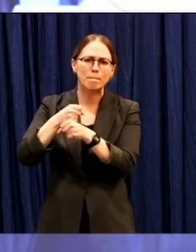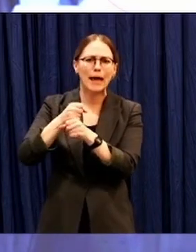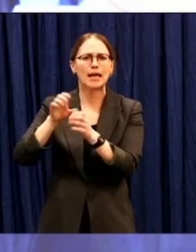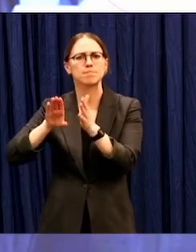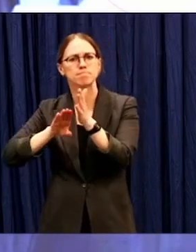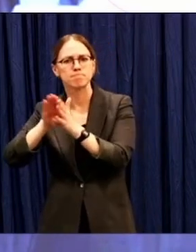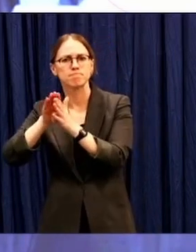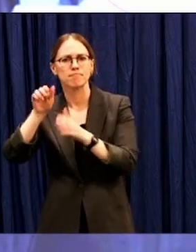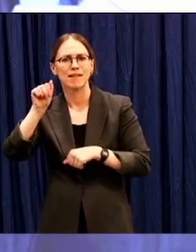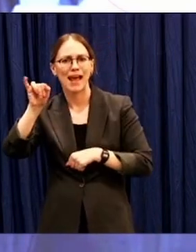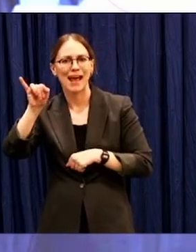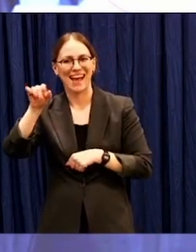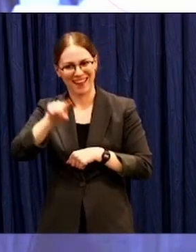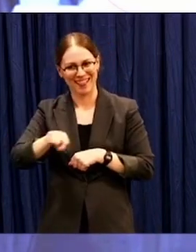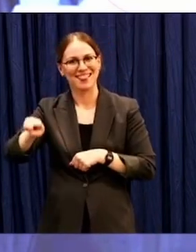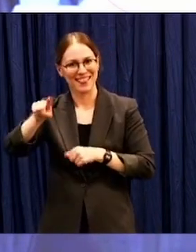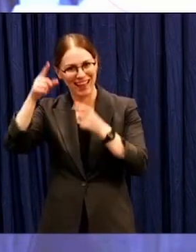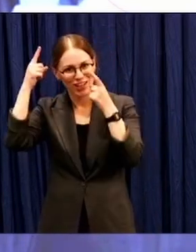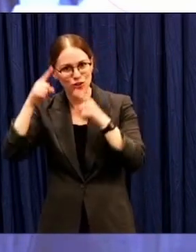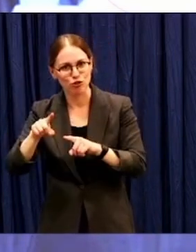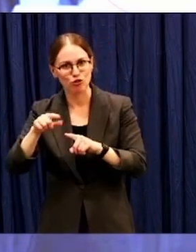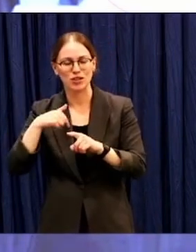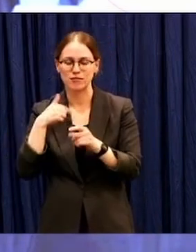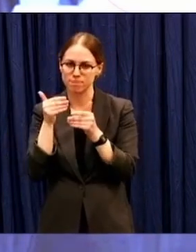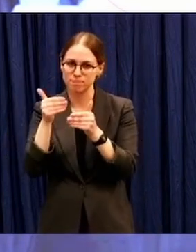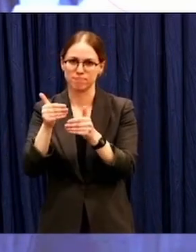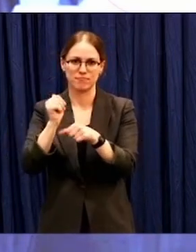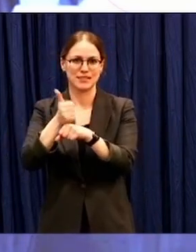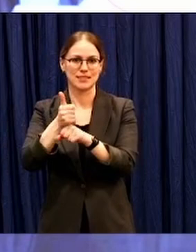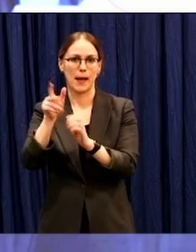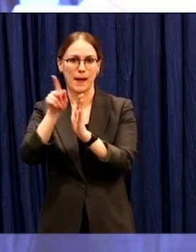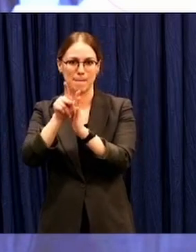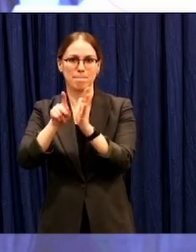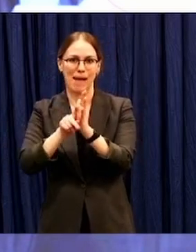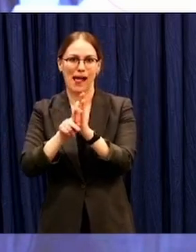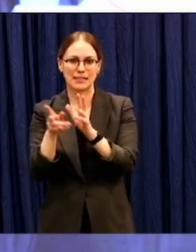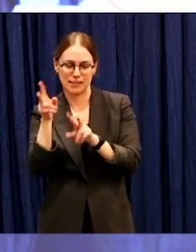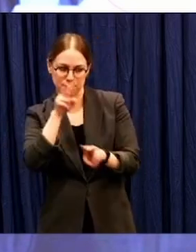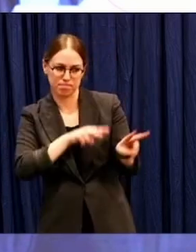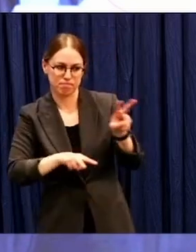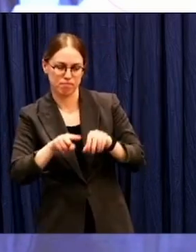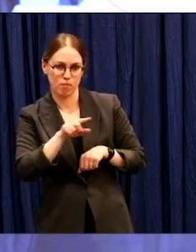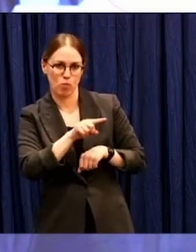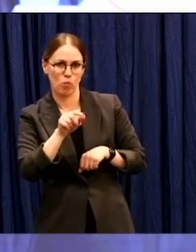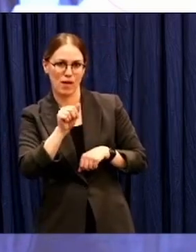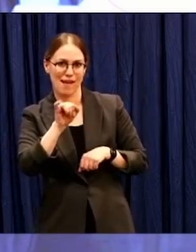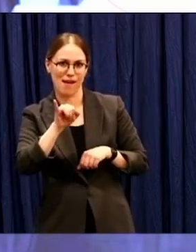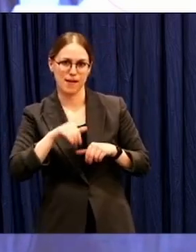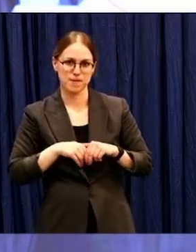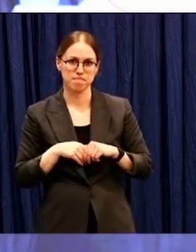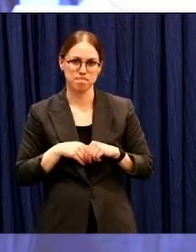are saying, yes, we need policies in place and we need human oversight for these tools to be used well.